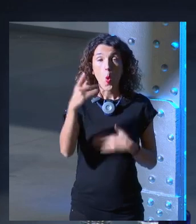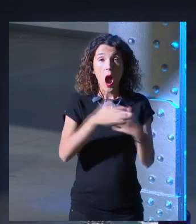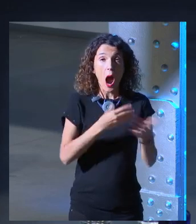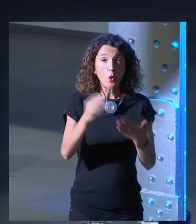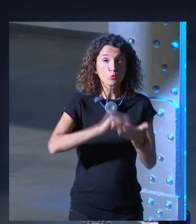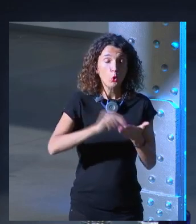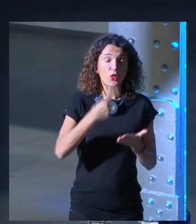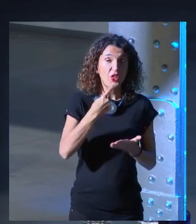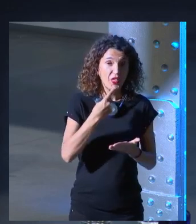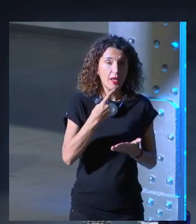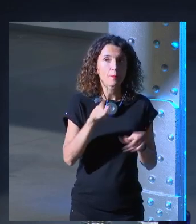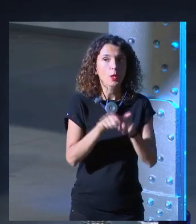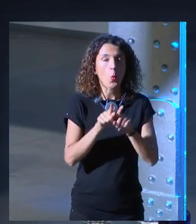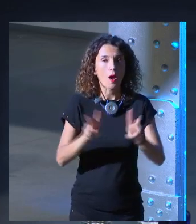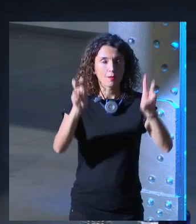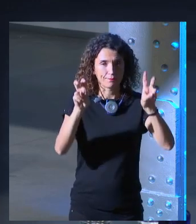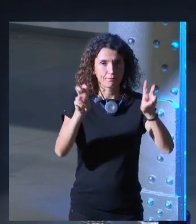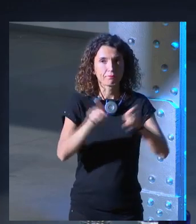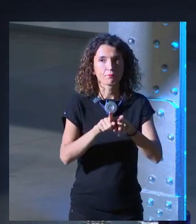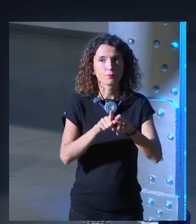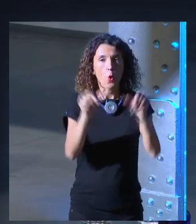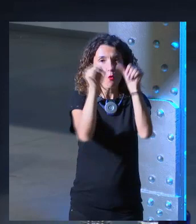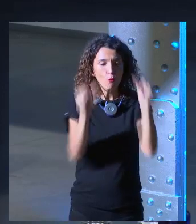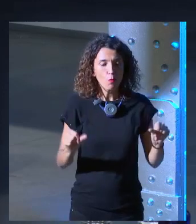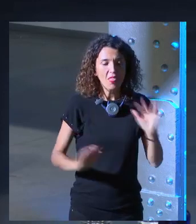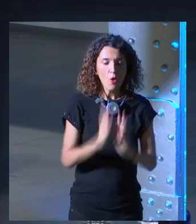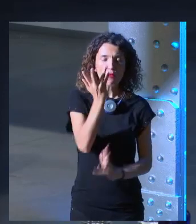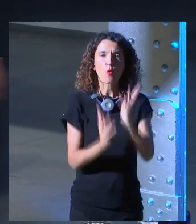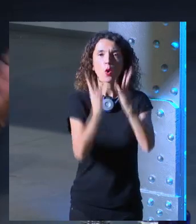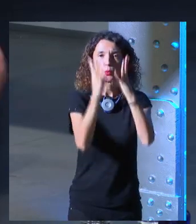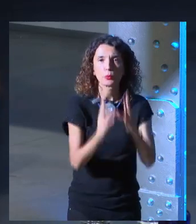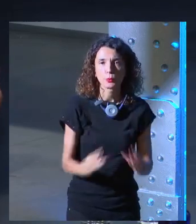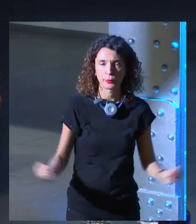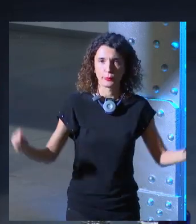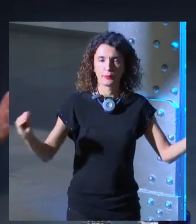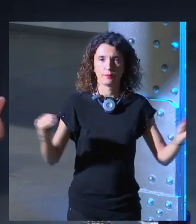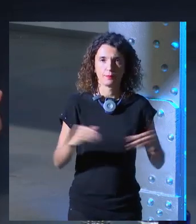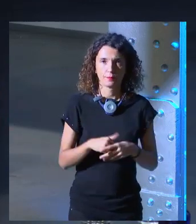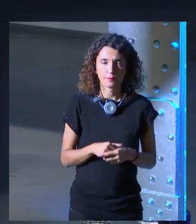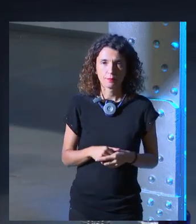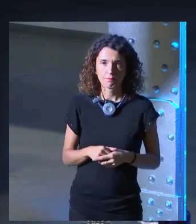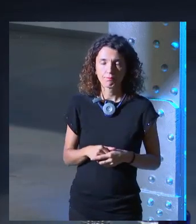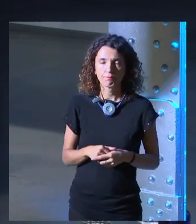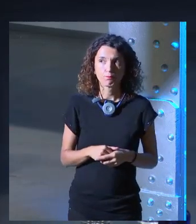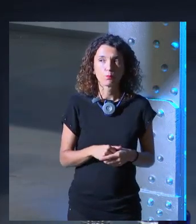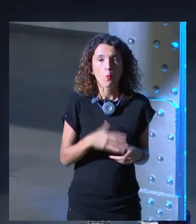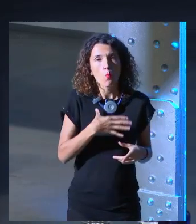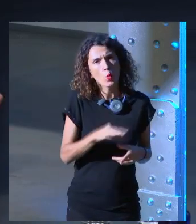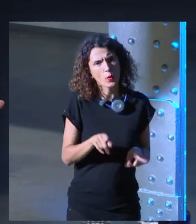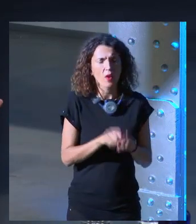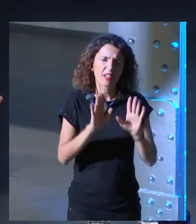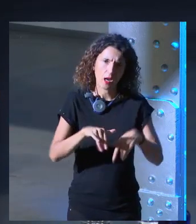the fire, because it was too much. And that's the craziness that you can get to, because it can be too much.